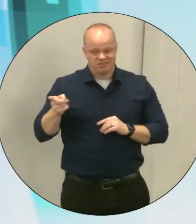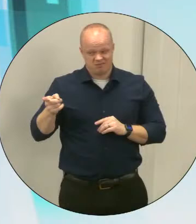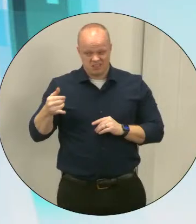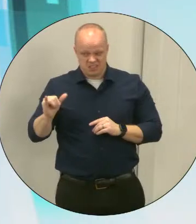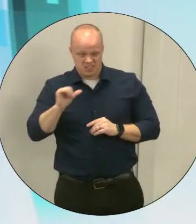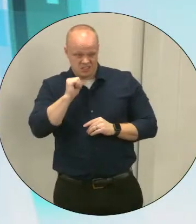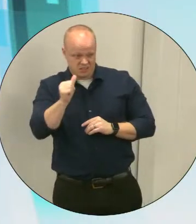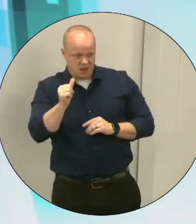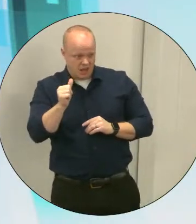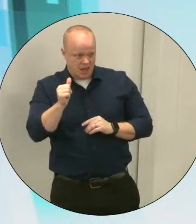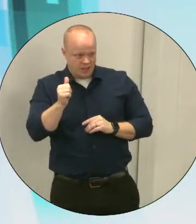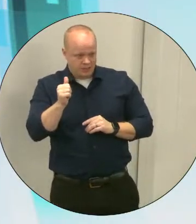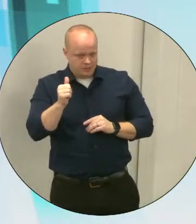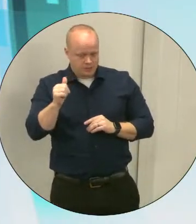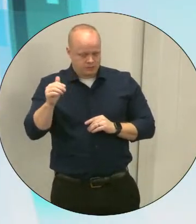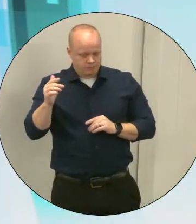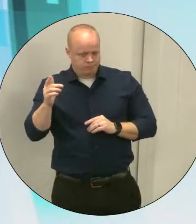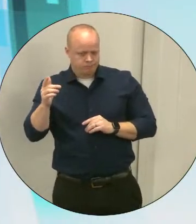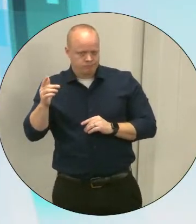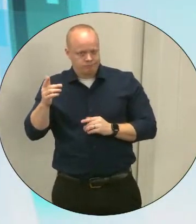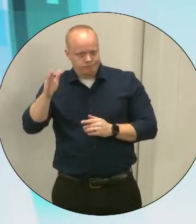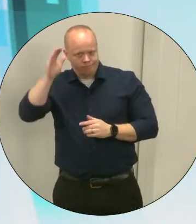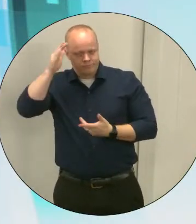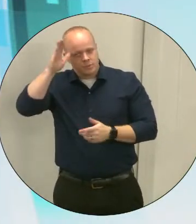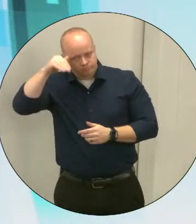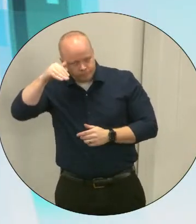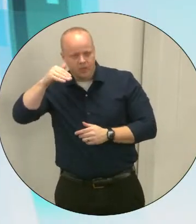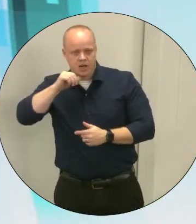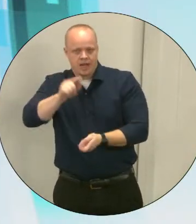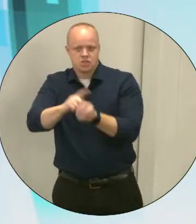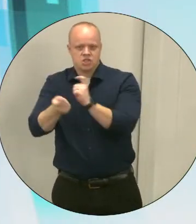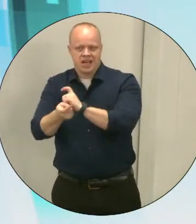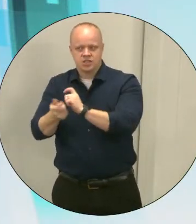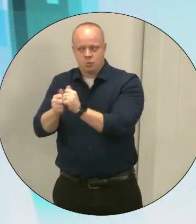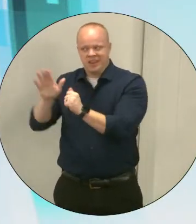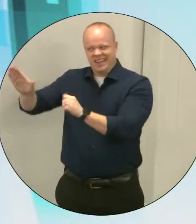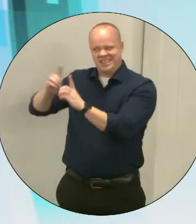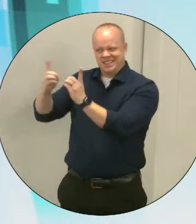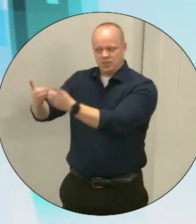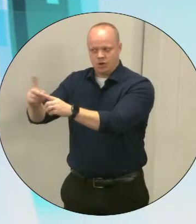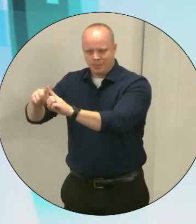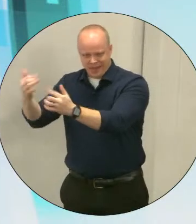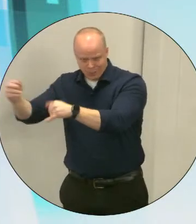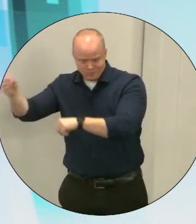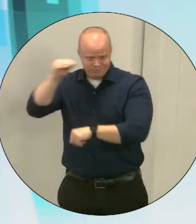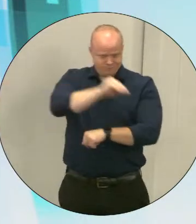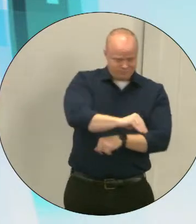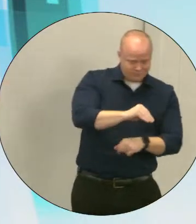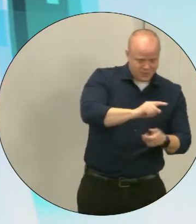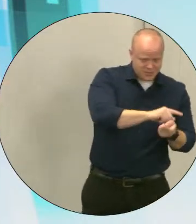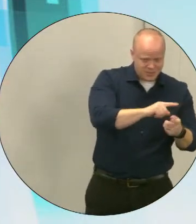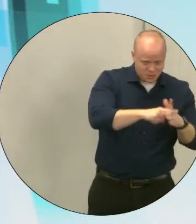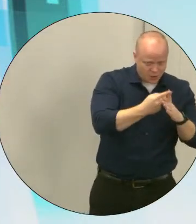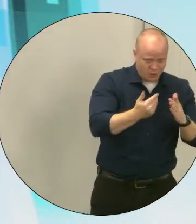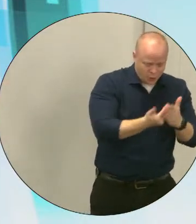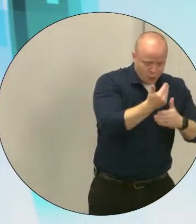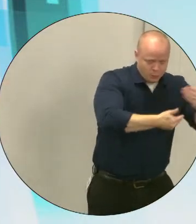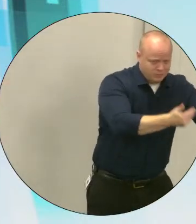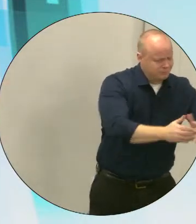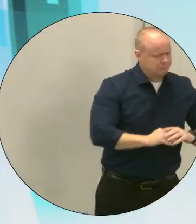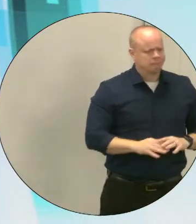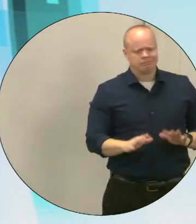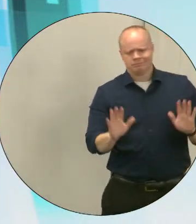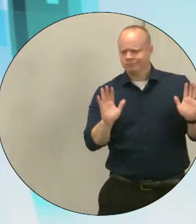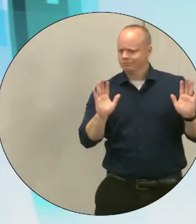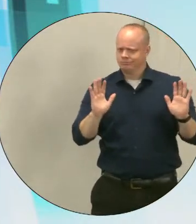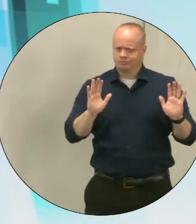budged, but yet he wants to abandon that problem and come and start a new one. Excuse me, I'm not for that. You know, I just